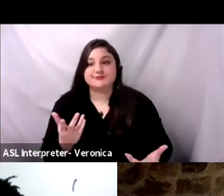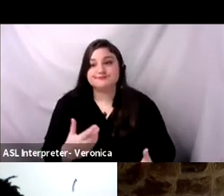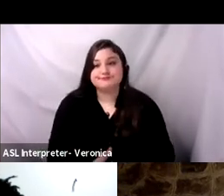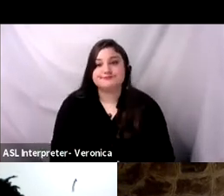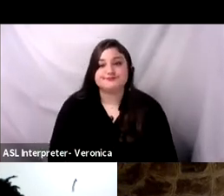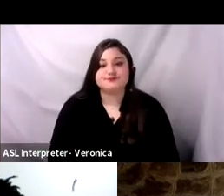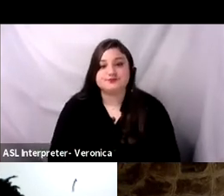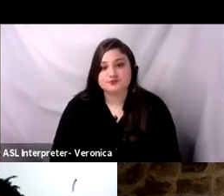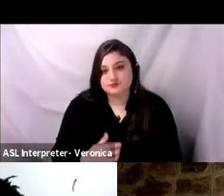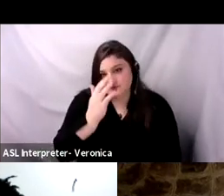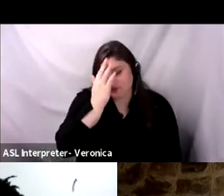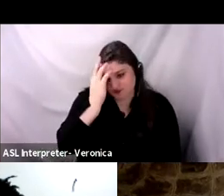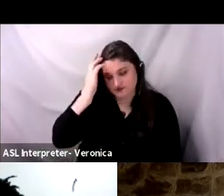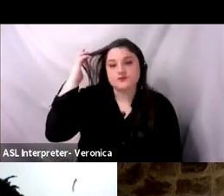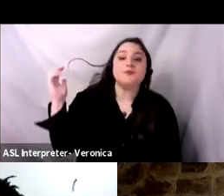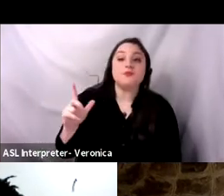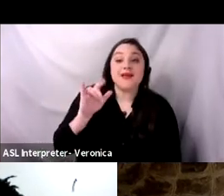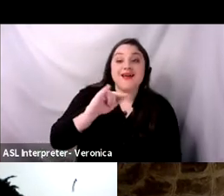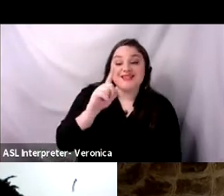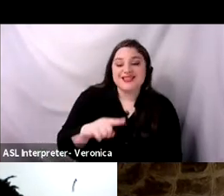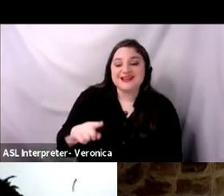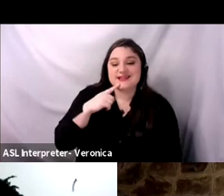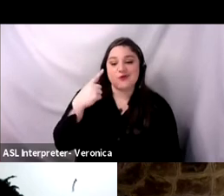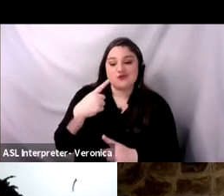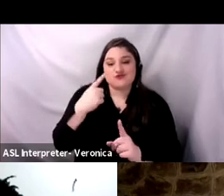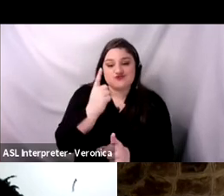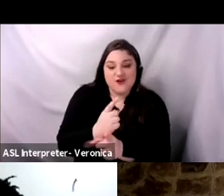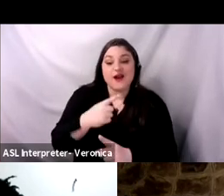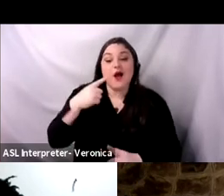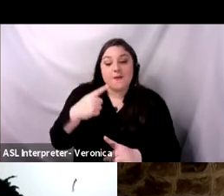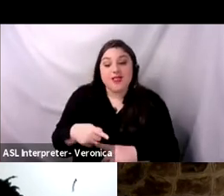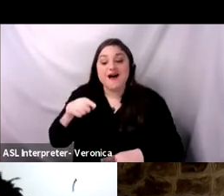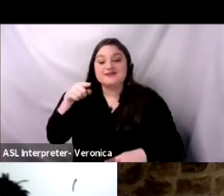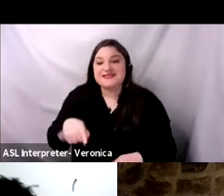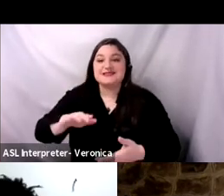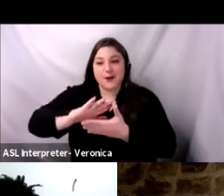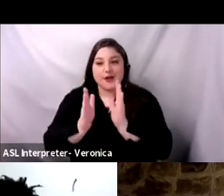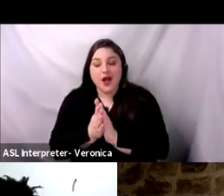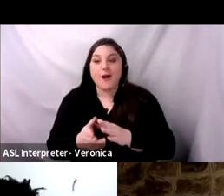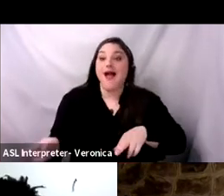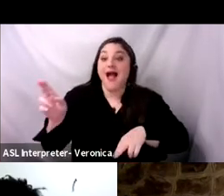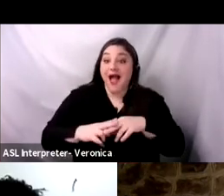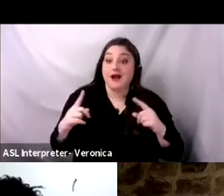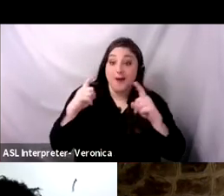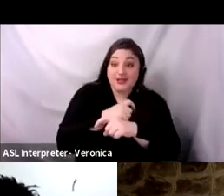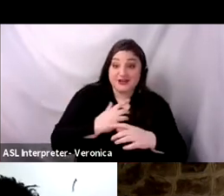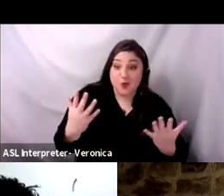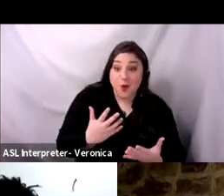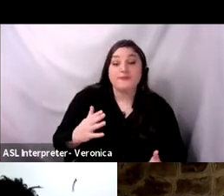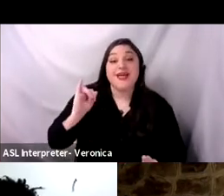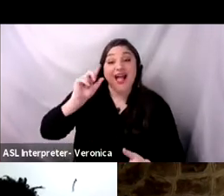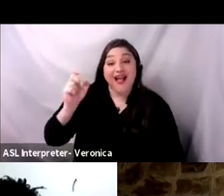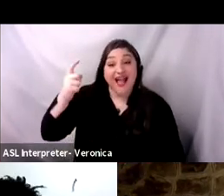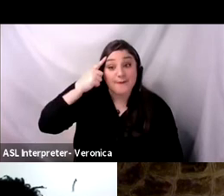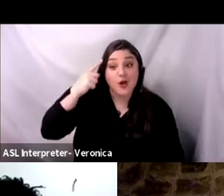And it's also, it is being complicated because Accra itself is being gentrified. So it depends a lot on where people are